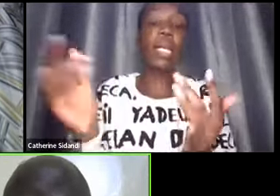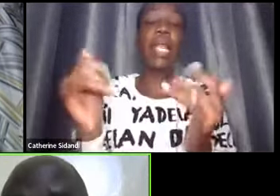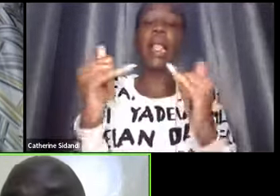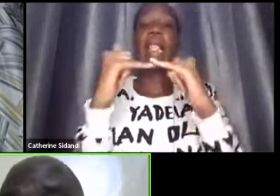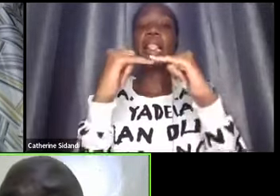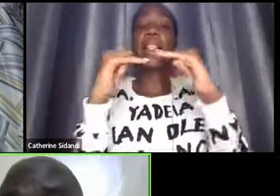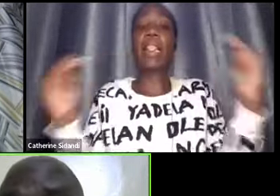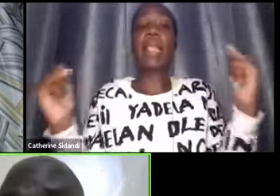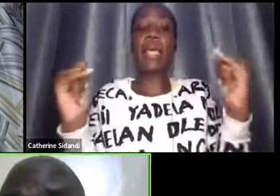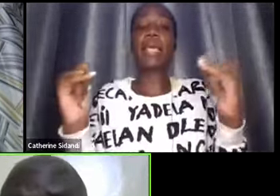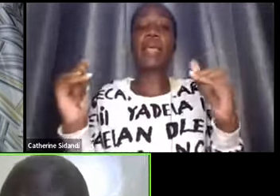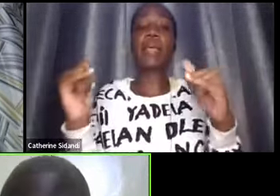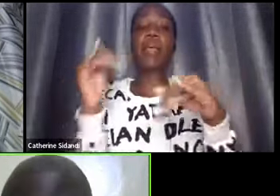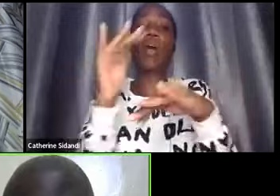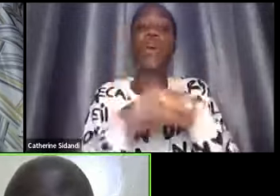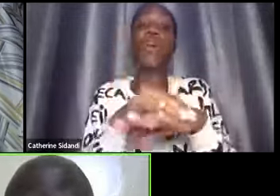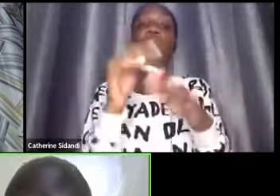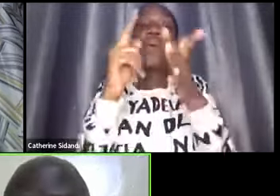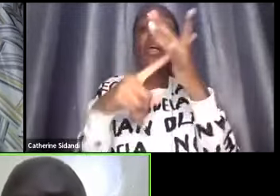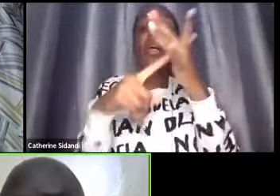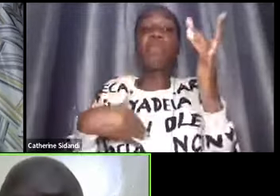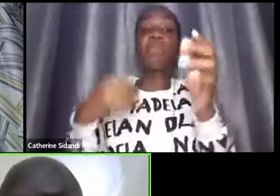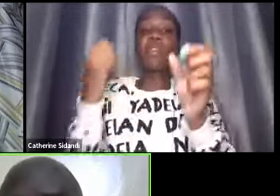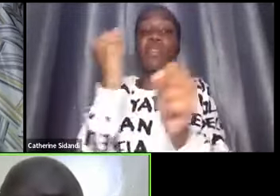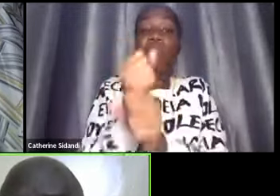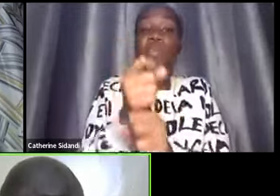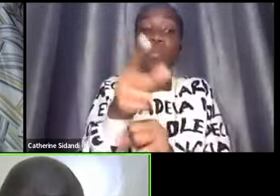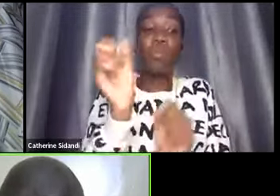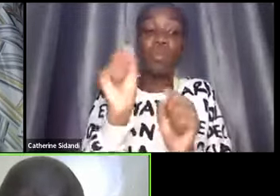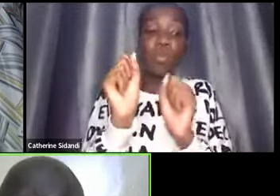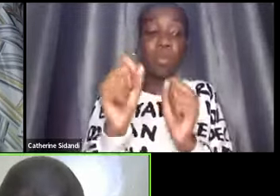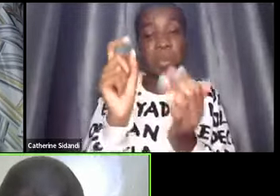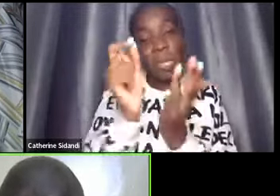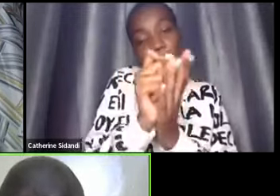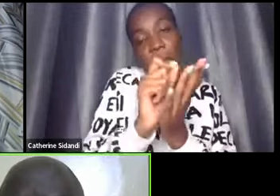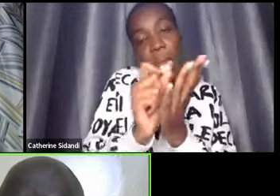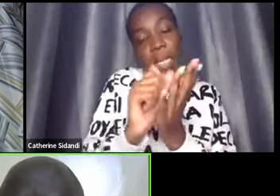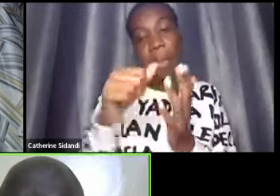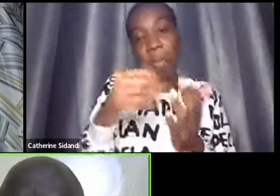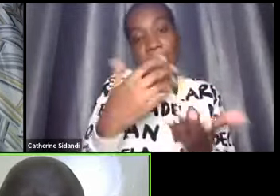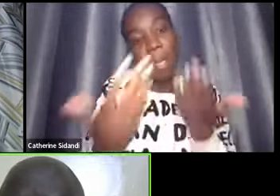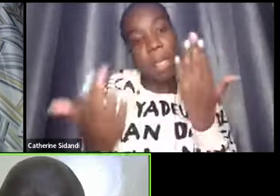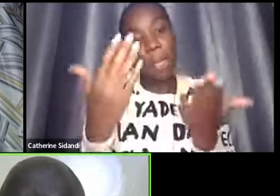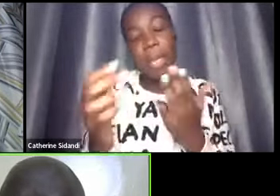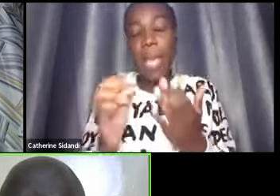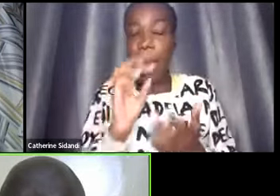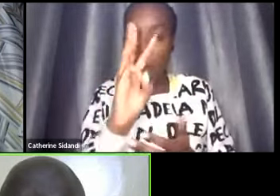another TV station. And if you can write it down straight away, it's